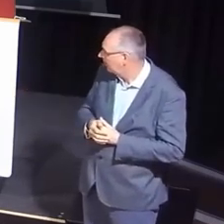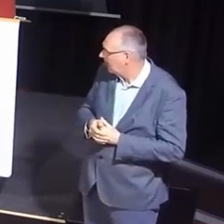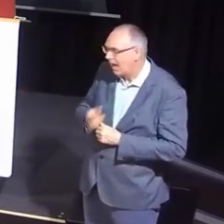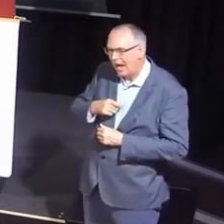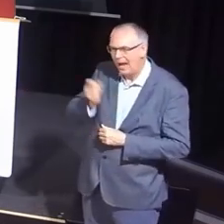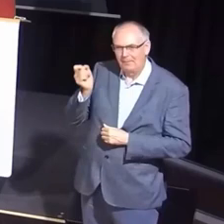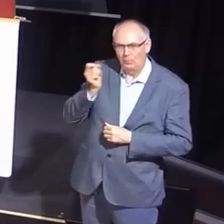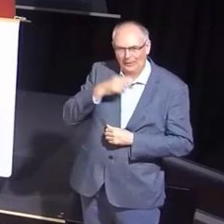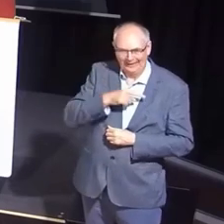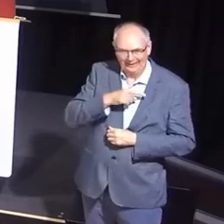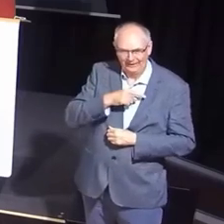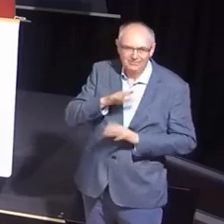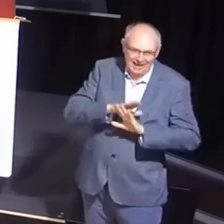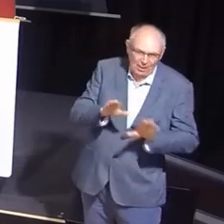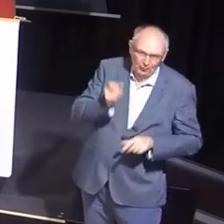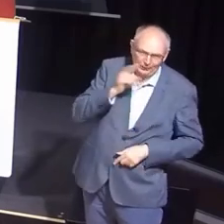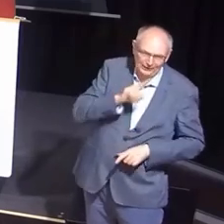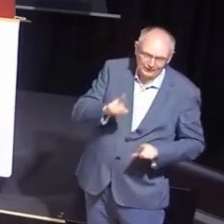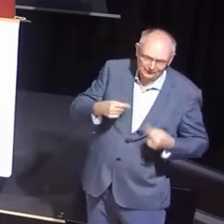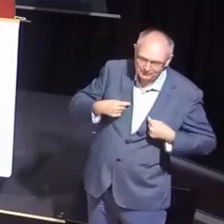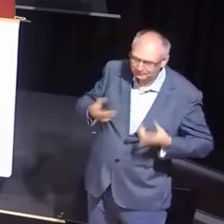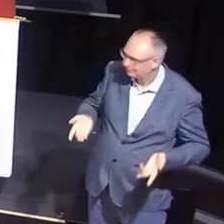Hello.